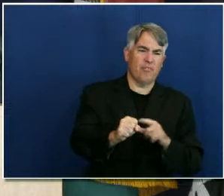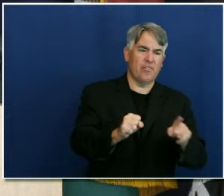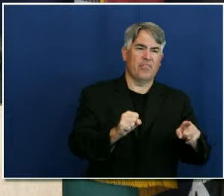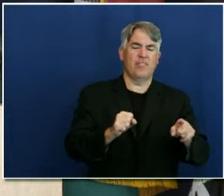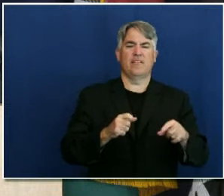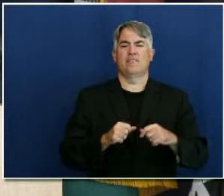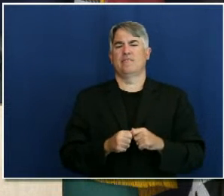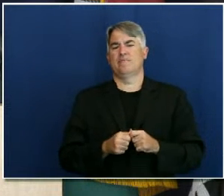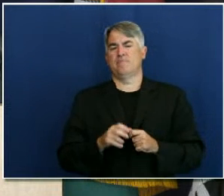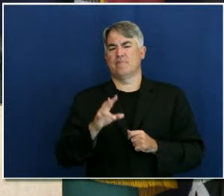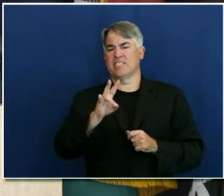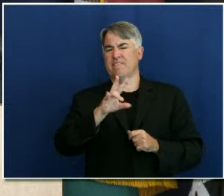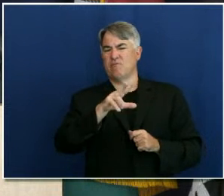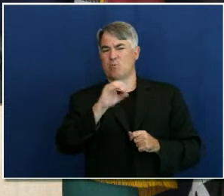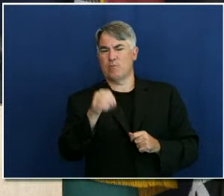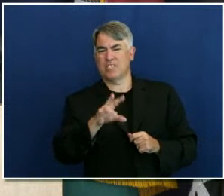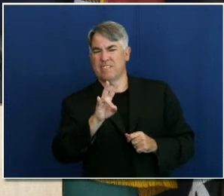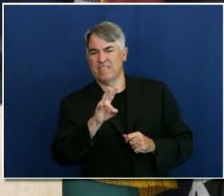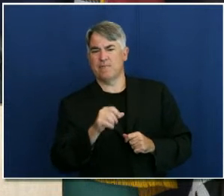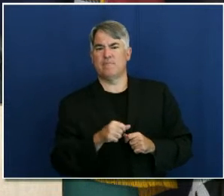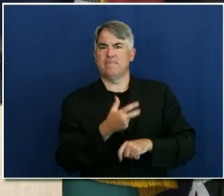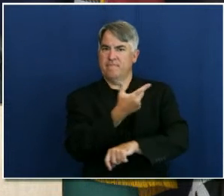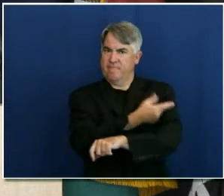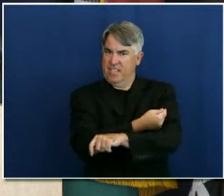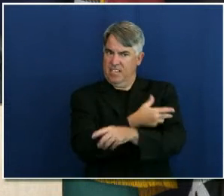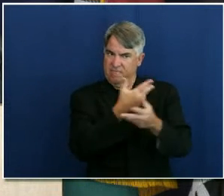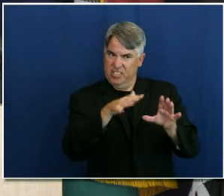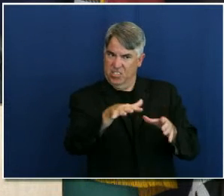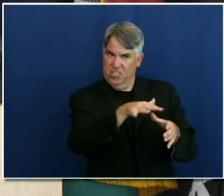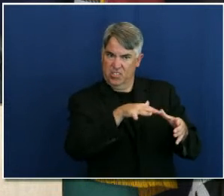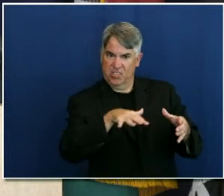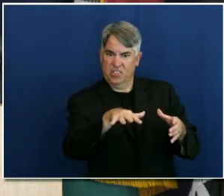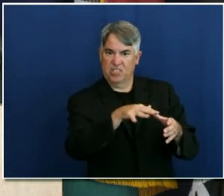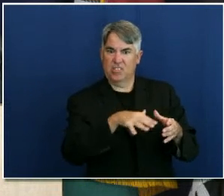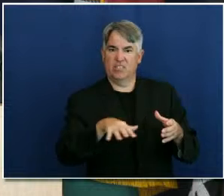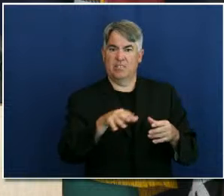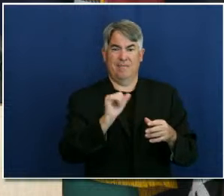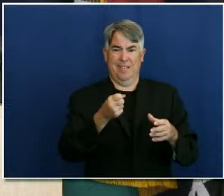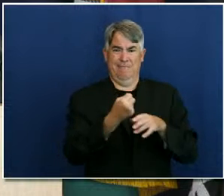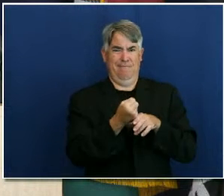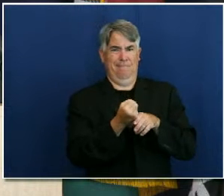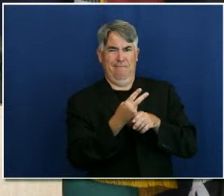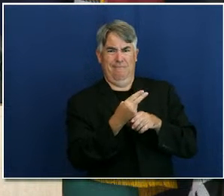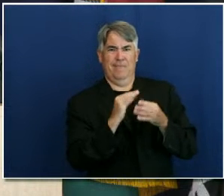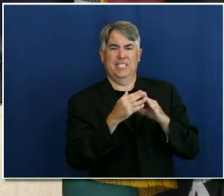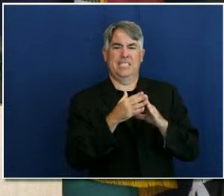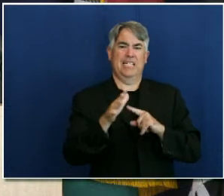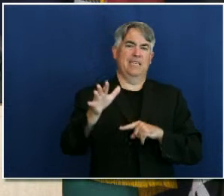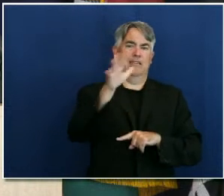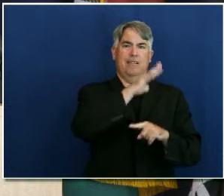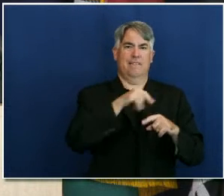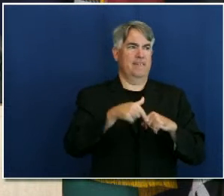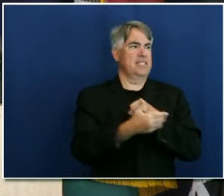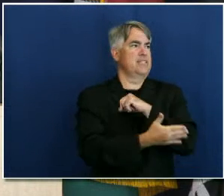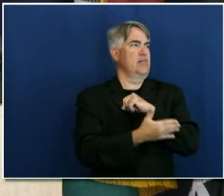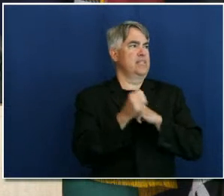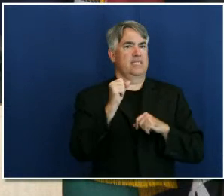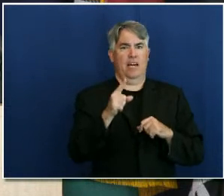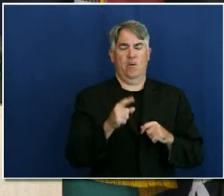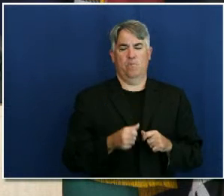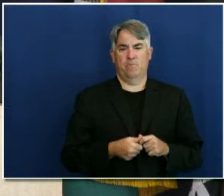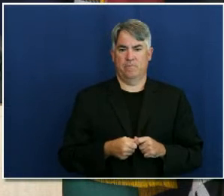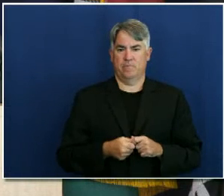of the Latino population has been vaccinated. And this is higher than any other regions in the county. Also important to mention